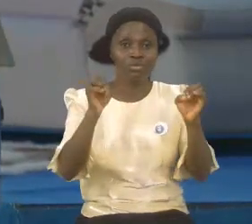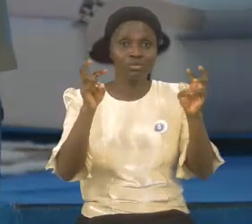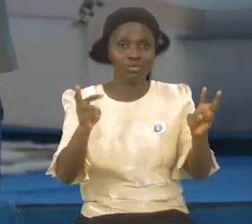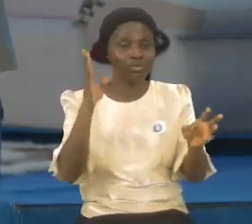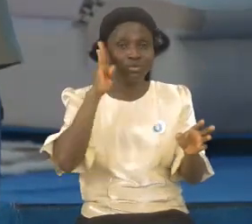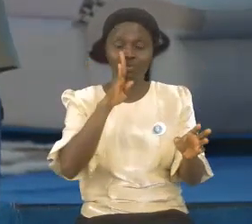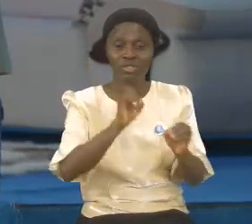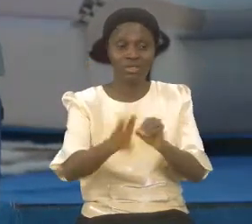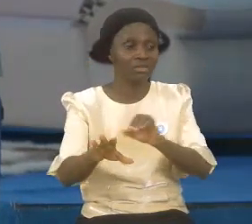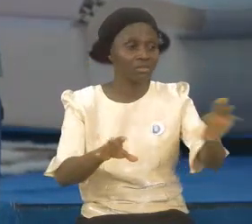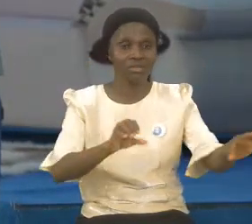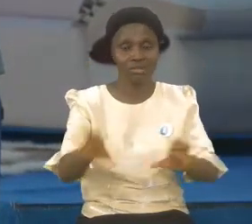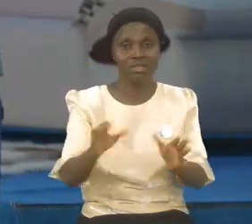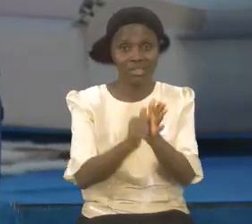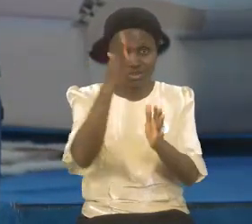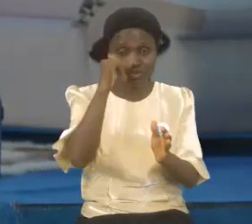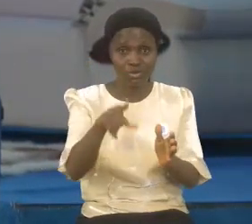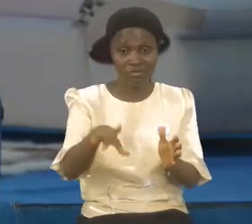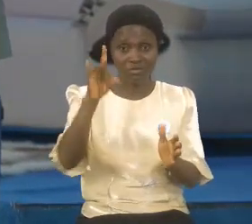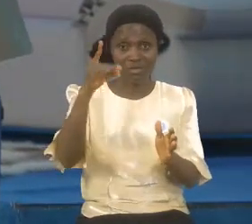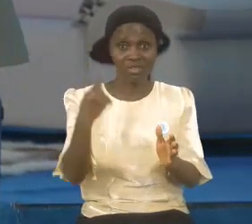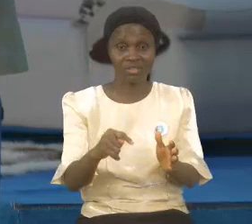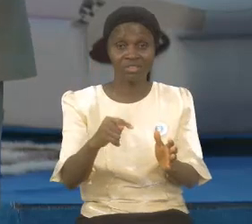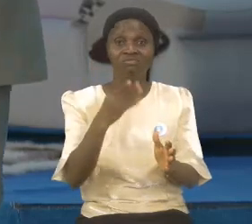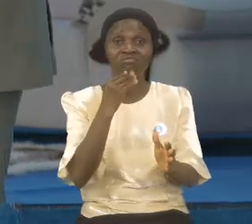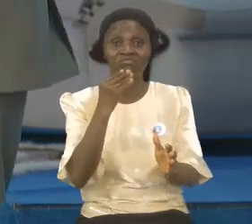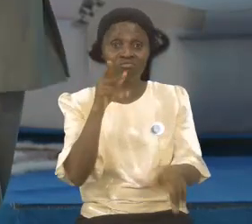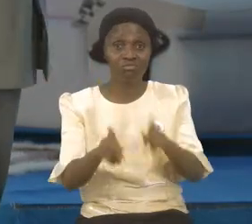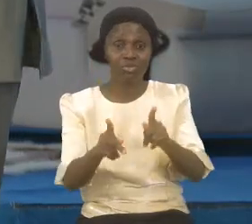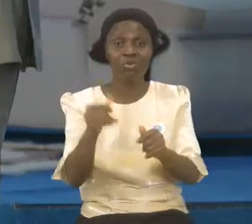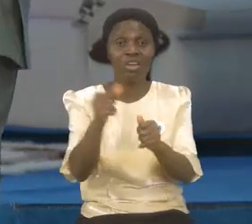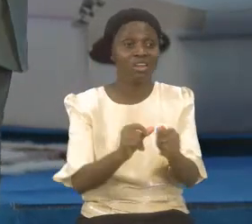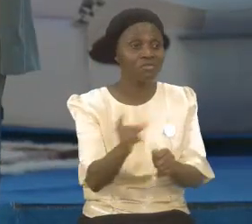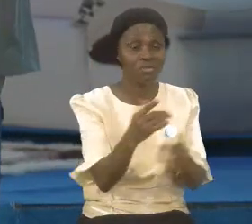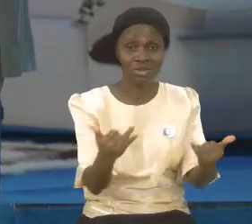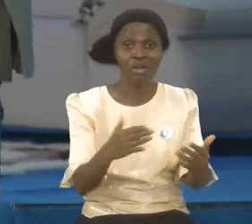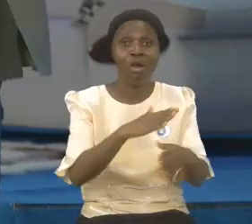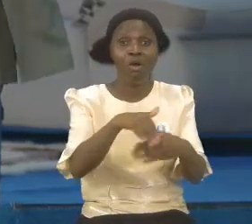the Jews everywhere now, almost all over the earth, although some of them from